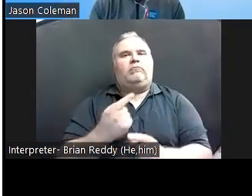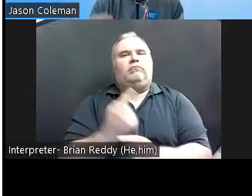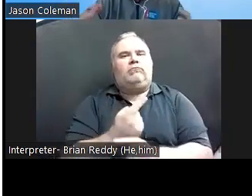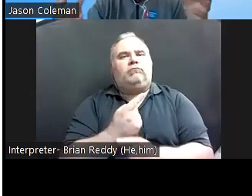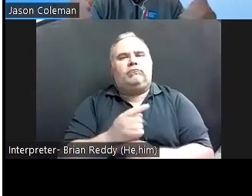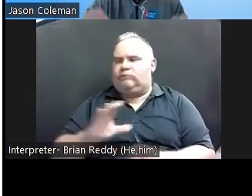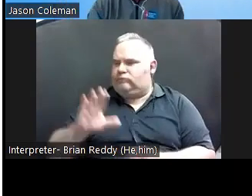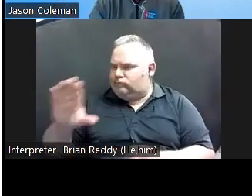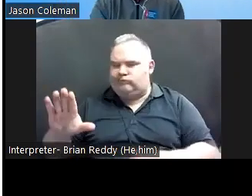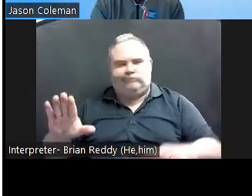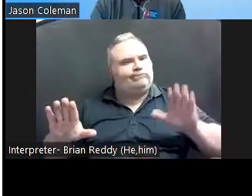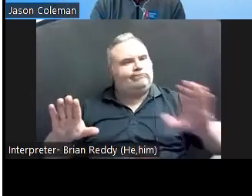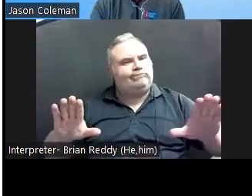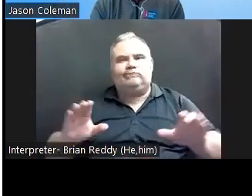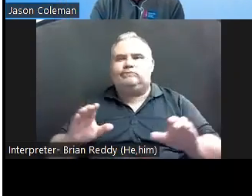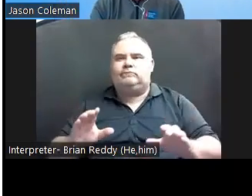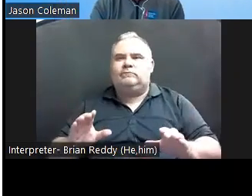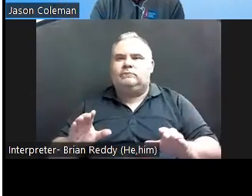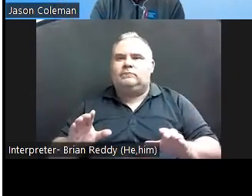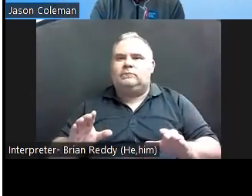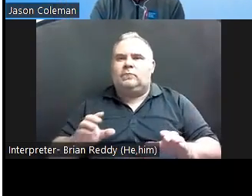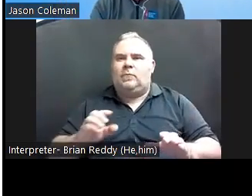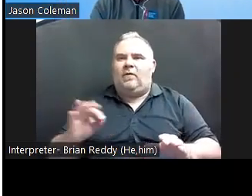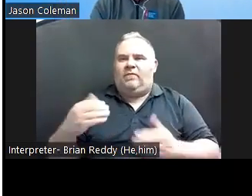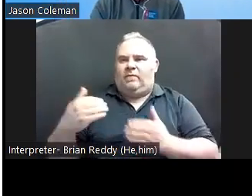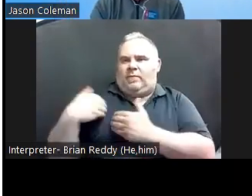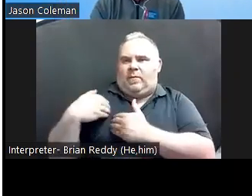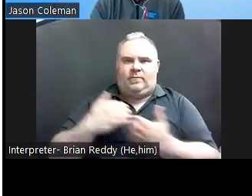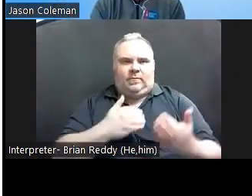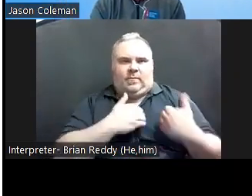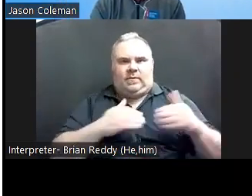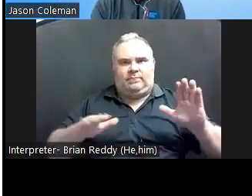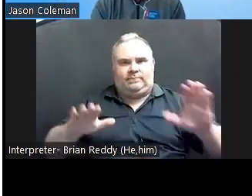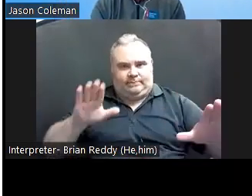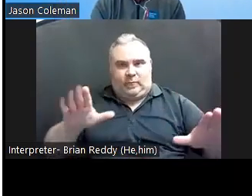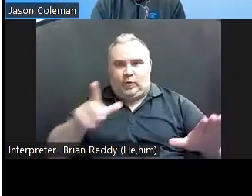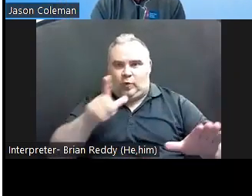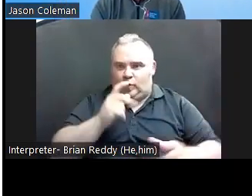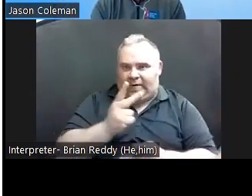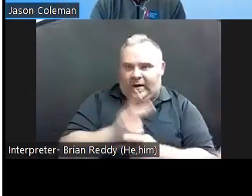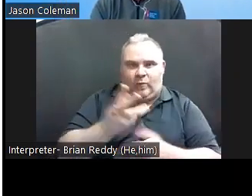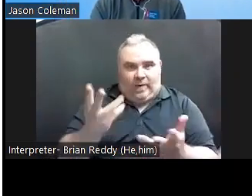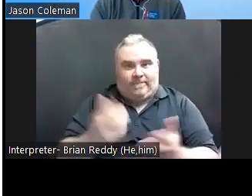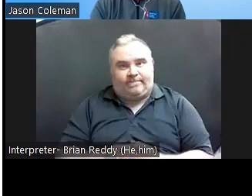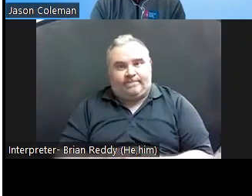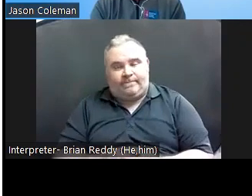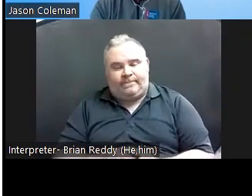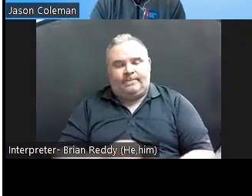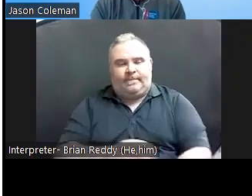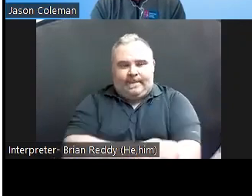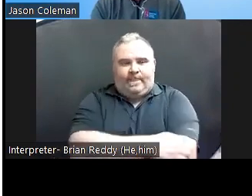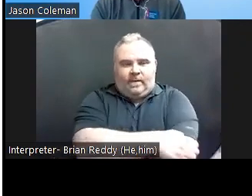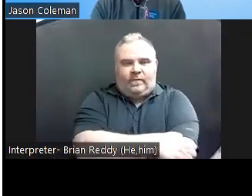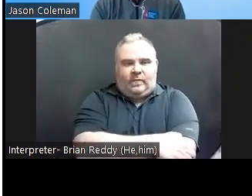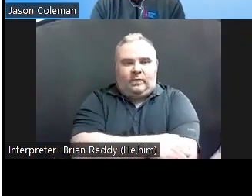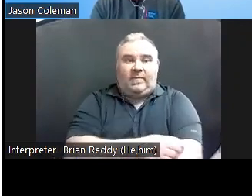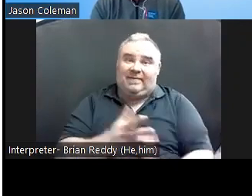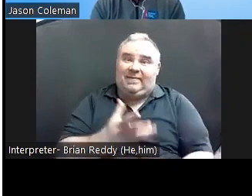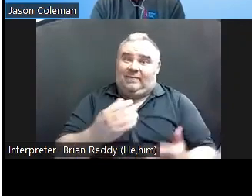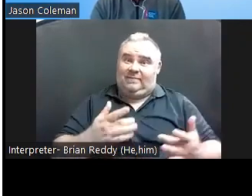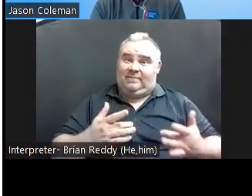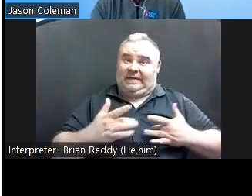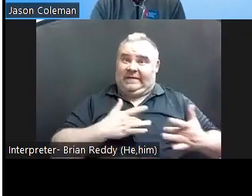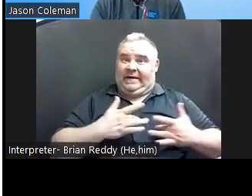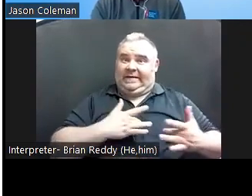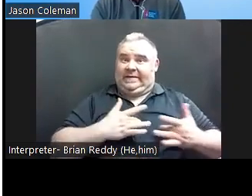an agreement between those providers as to who's going to take care of what. That anxiety that goes along